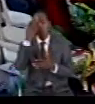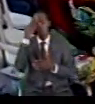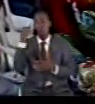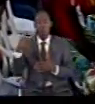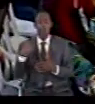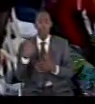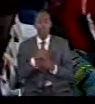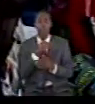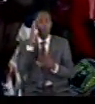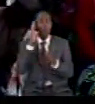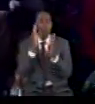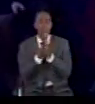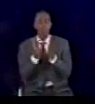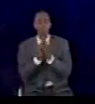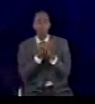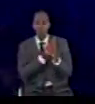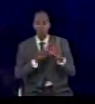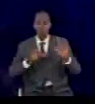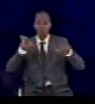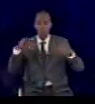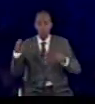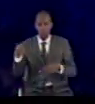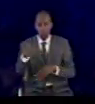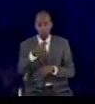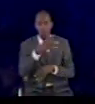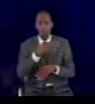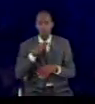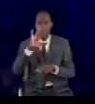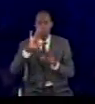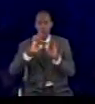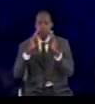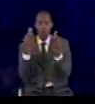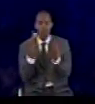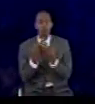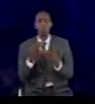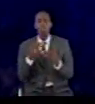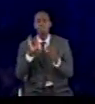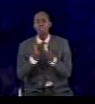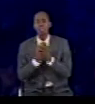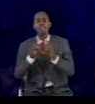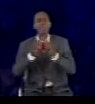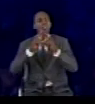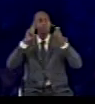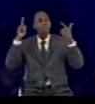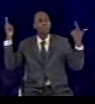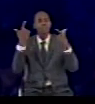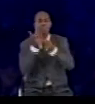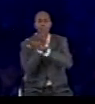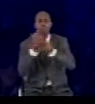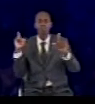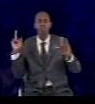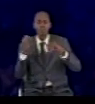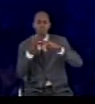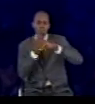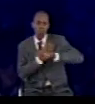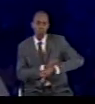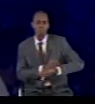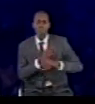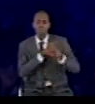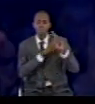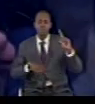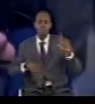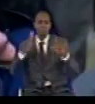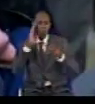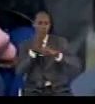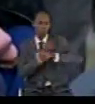that the lord will grant you and your family supernatural liberation and protection the lord will protect you he'll